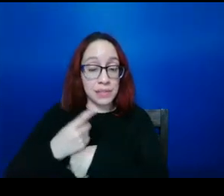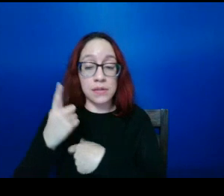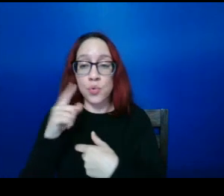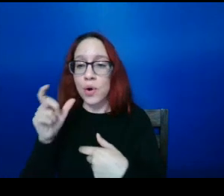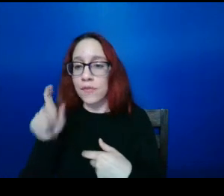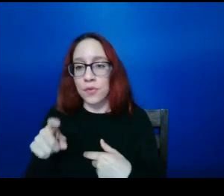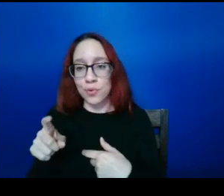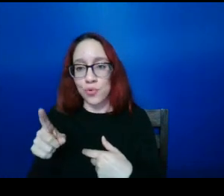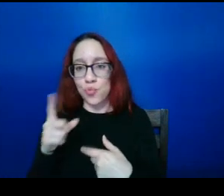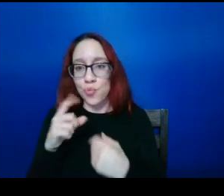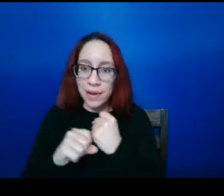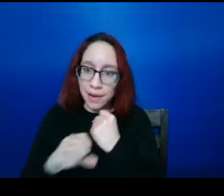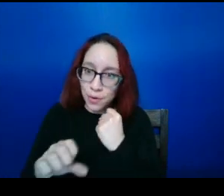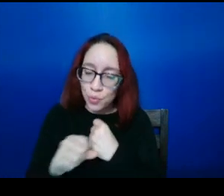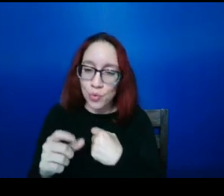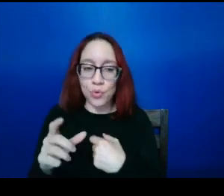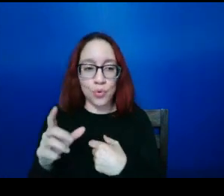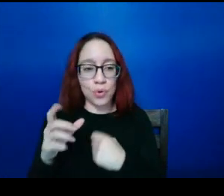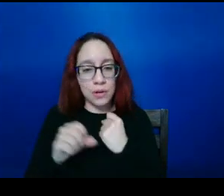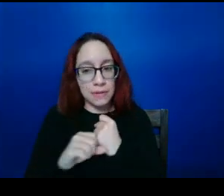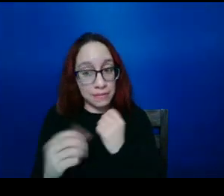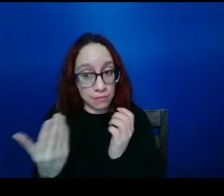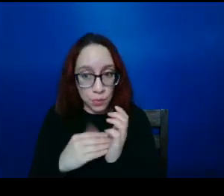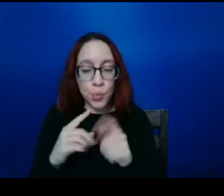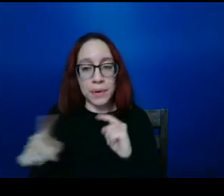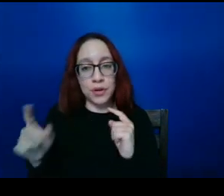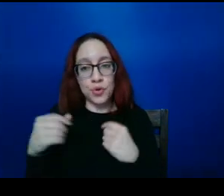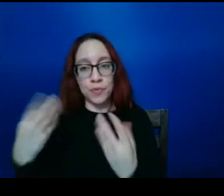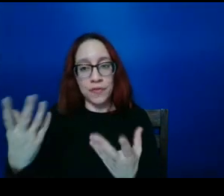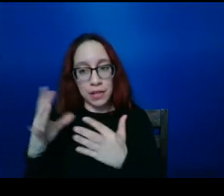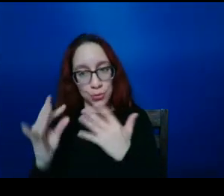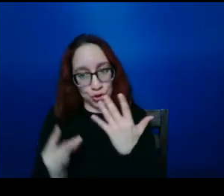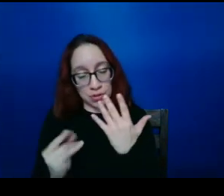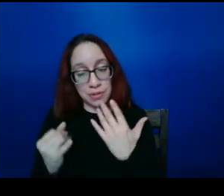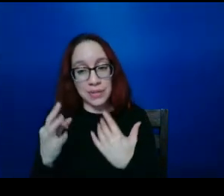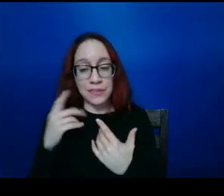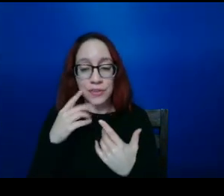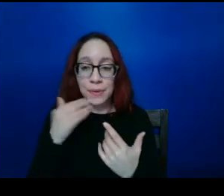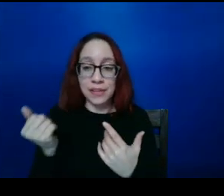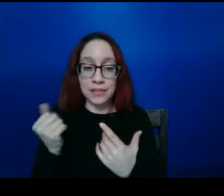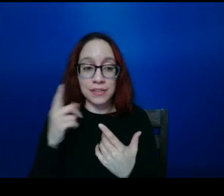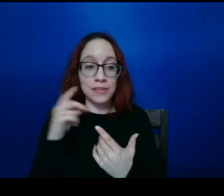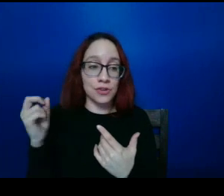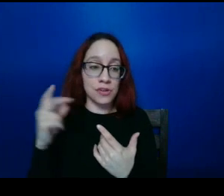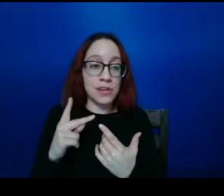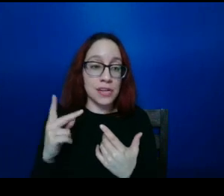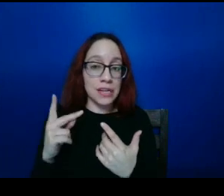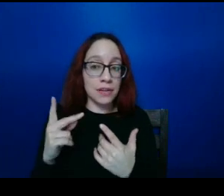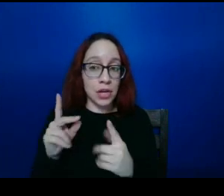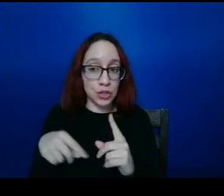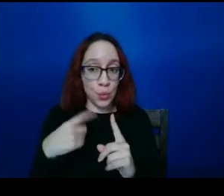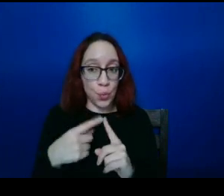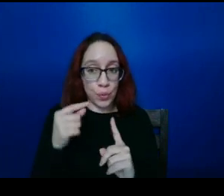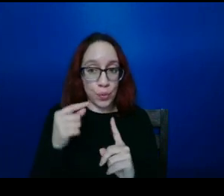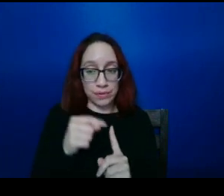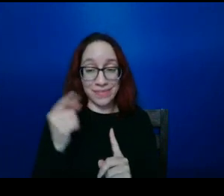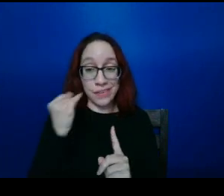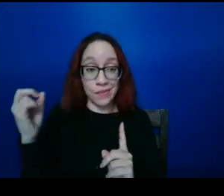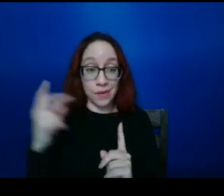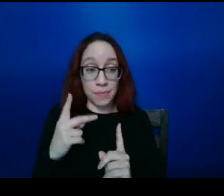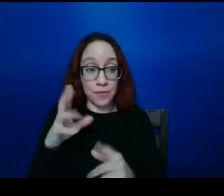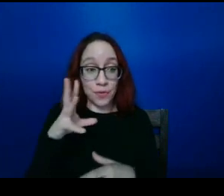be re-advertised. It may be re-advertised, but you provide that option if it's going to come back individually. I would assume that if it comes back